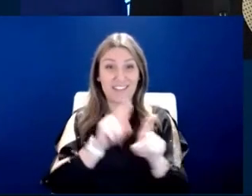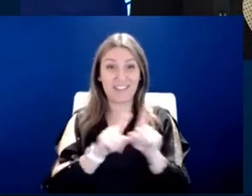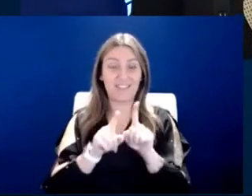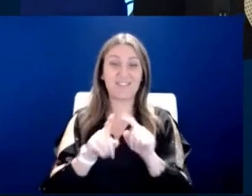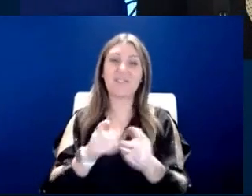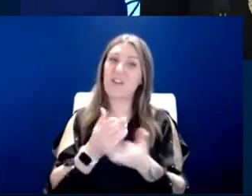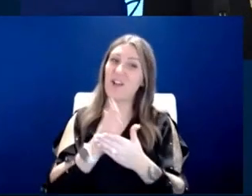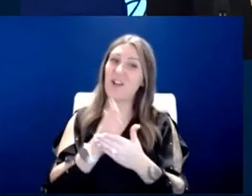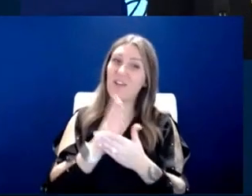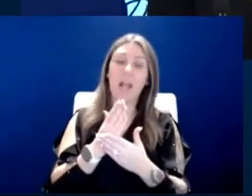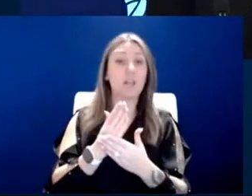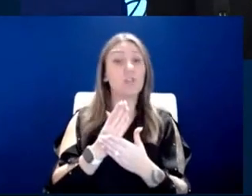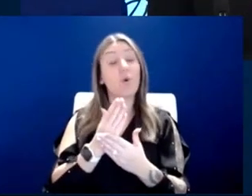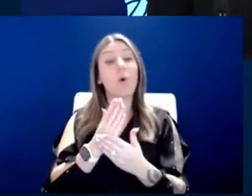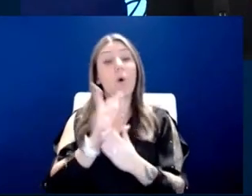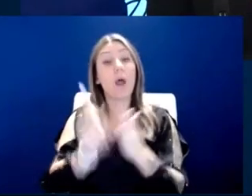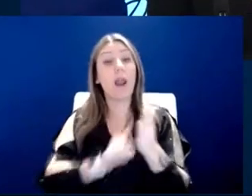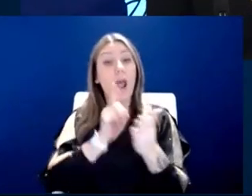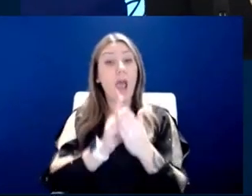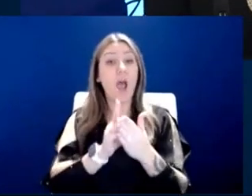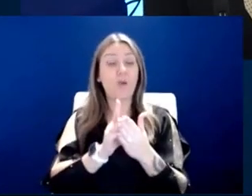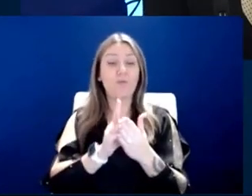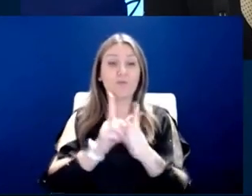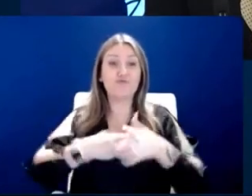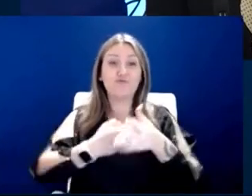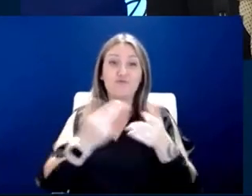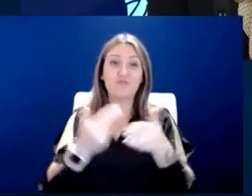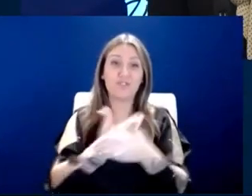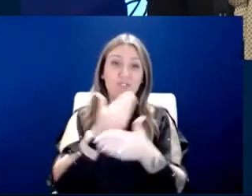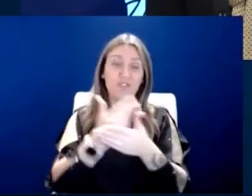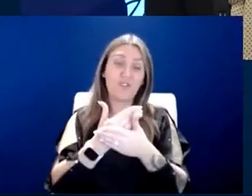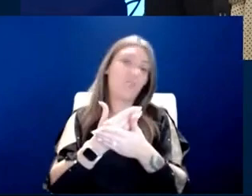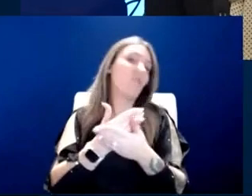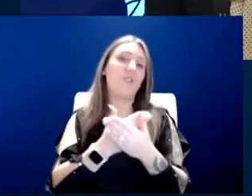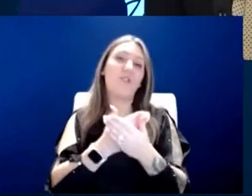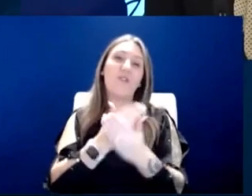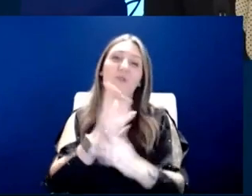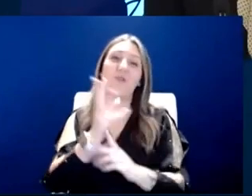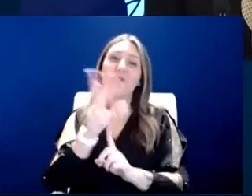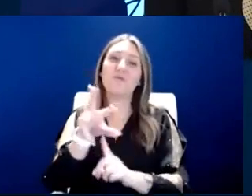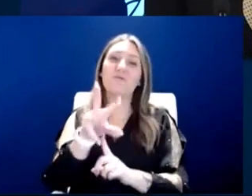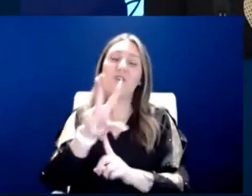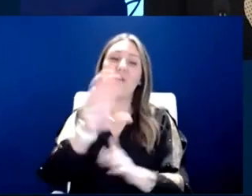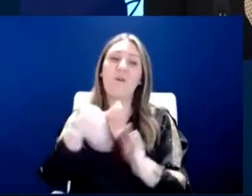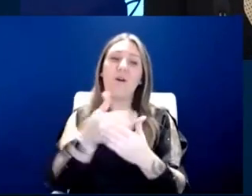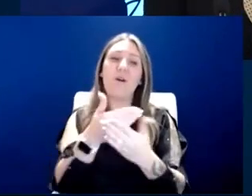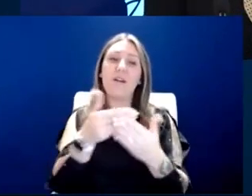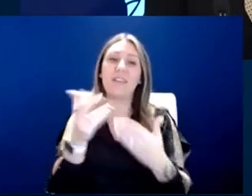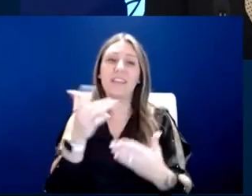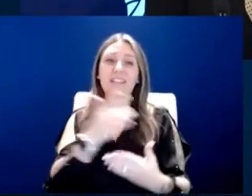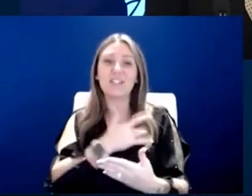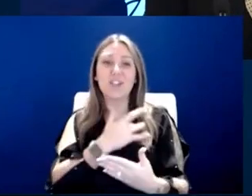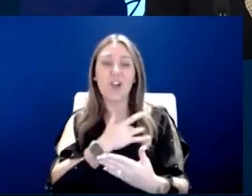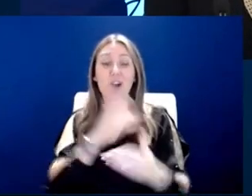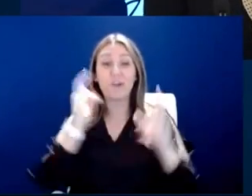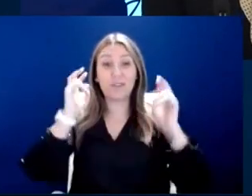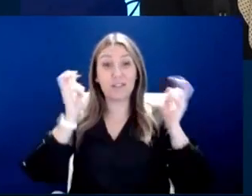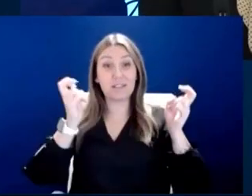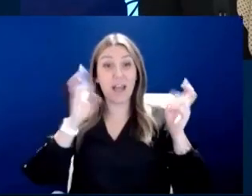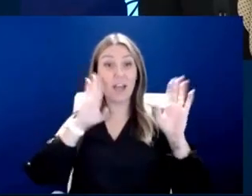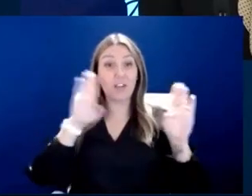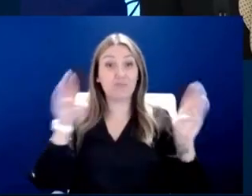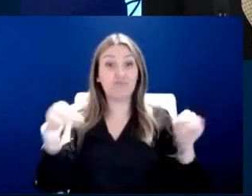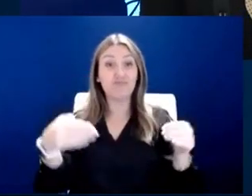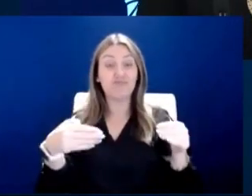we are launching a brand new show. It is called All Things Heart. And as the title suggests, we are focusing on